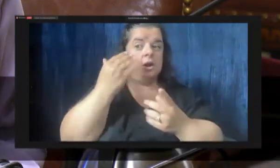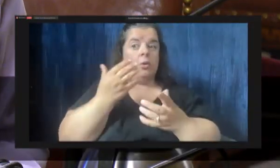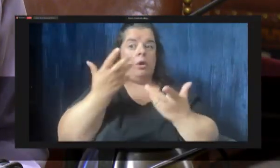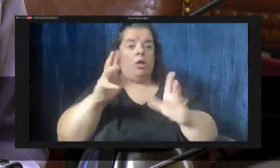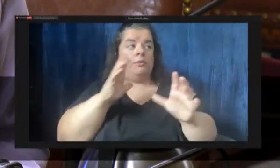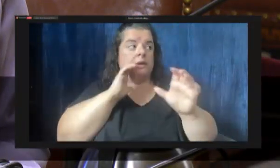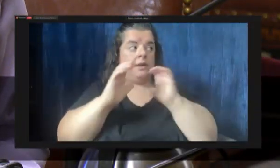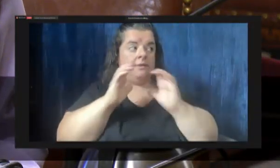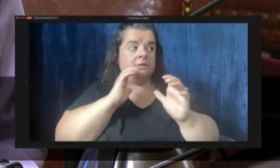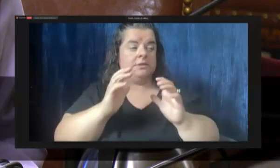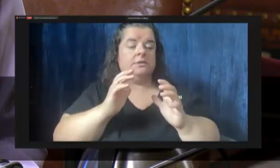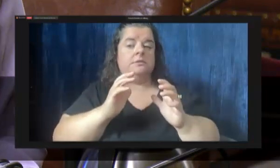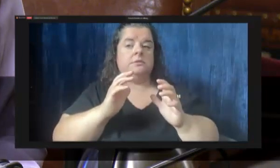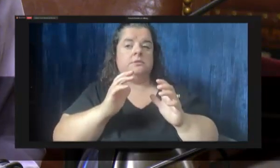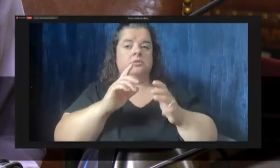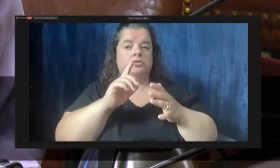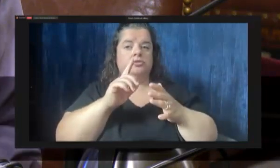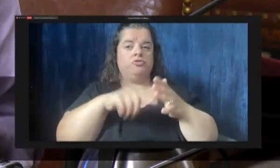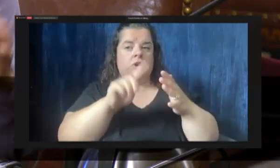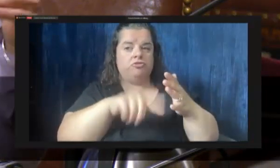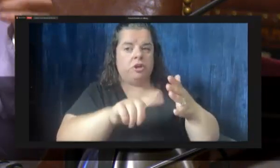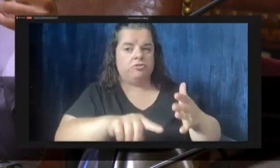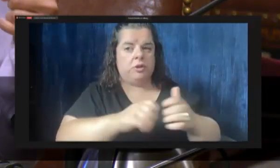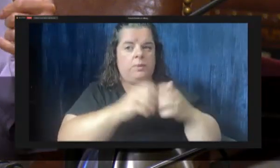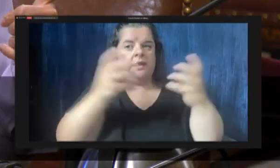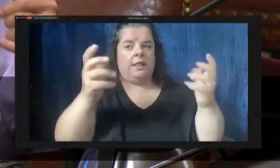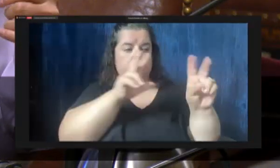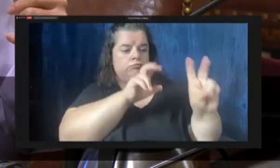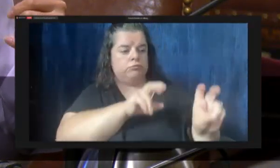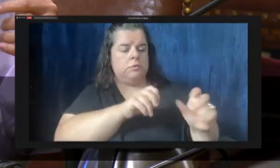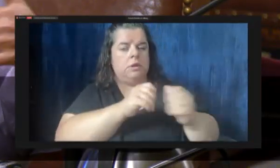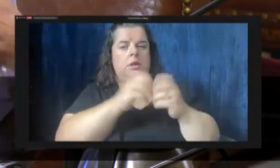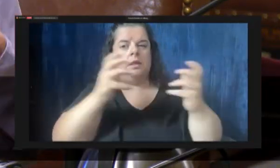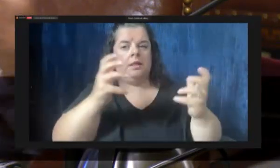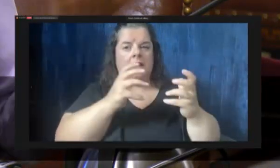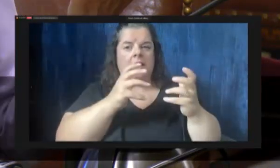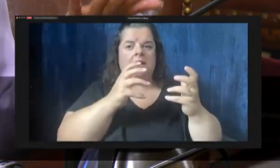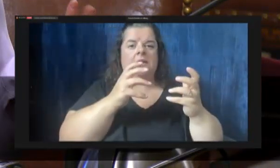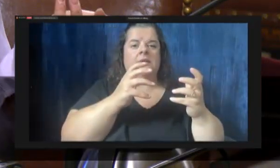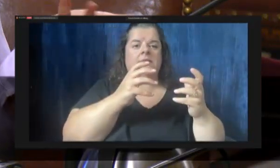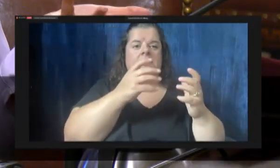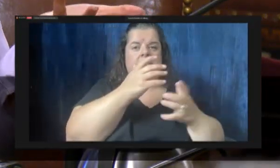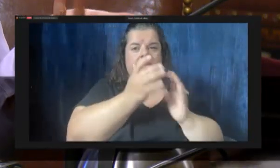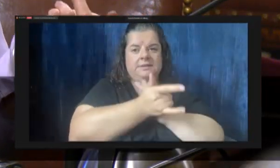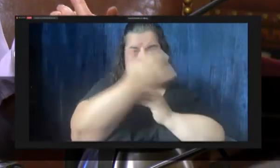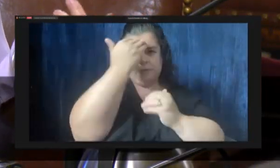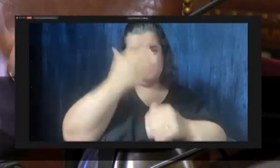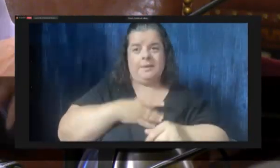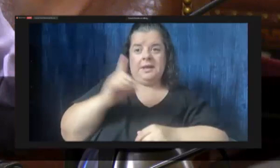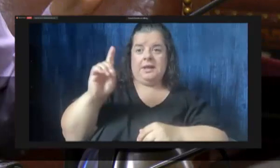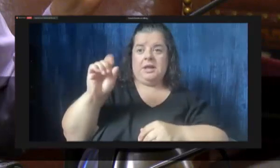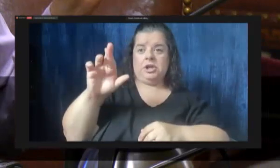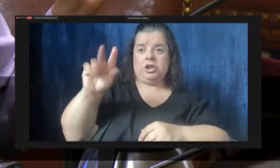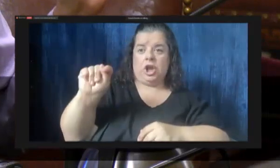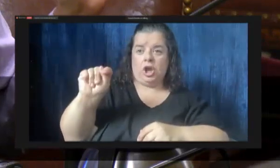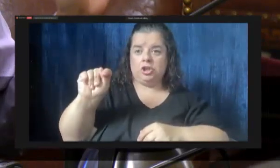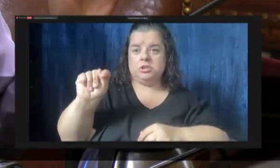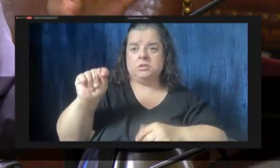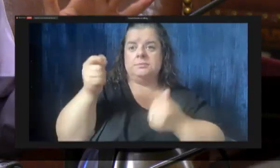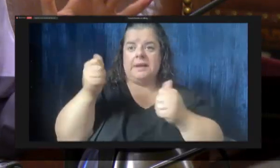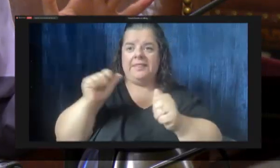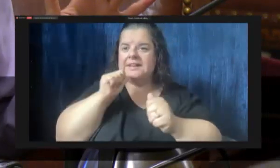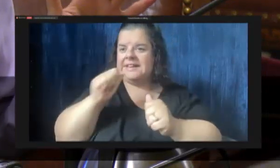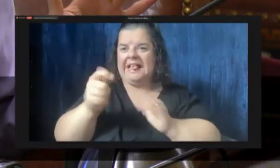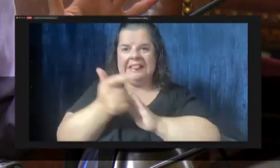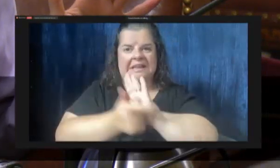and checked with a lot of experts. I think the DART method, my understanding is not legal in the state of Pennsylvania, so that's off the